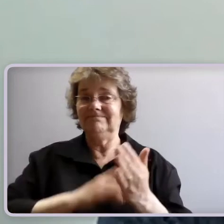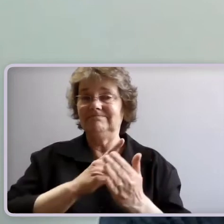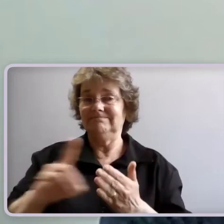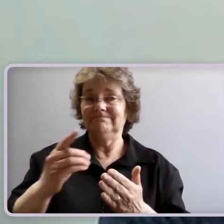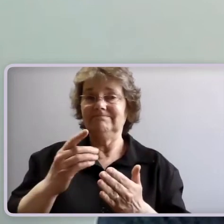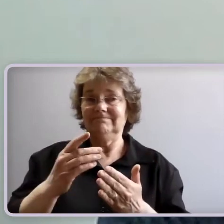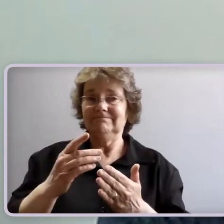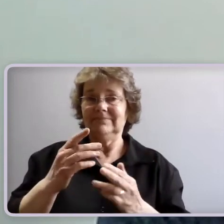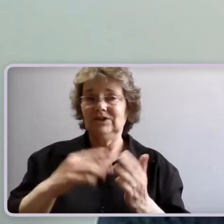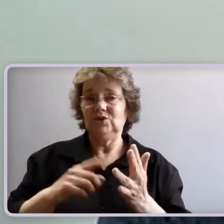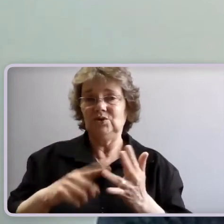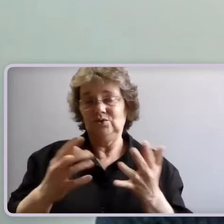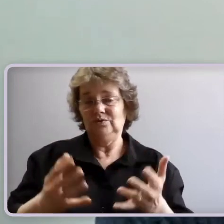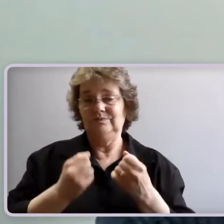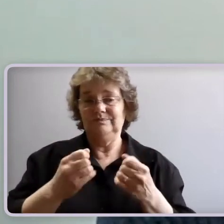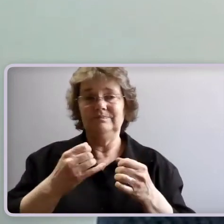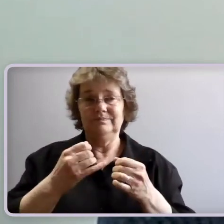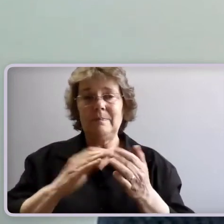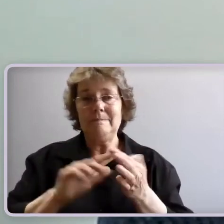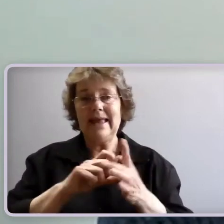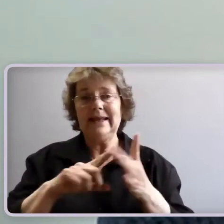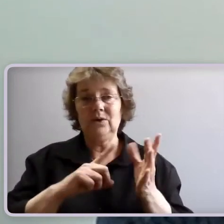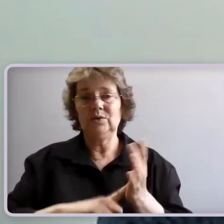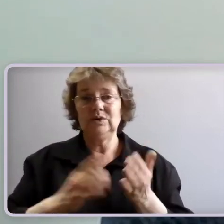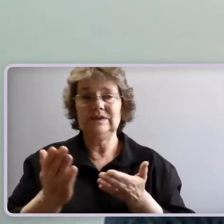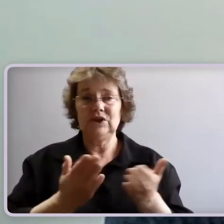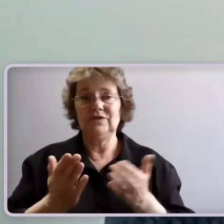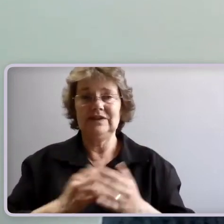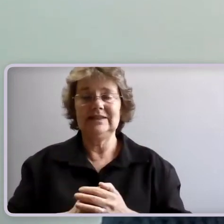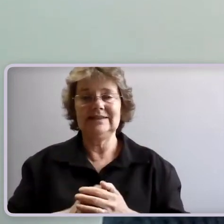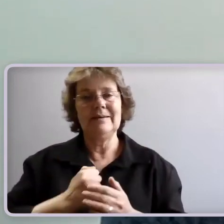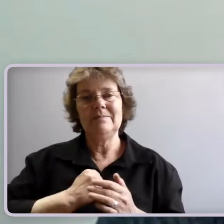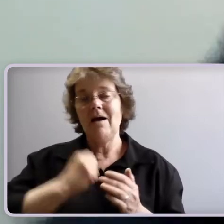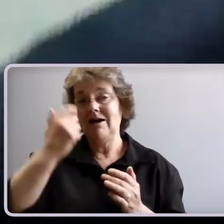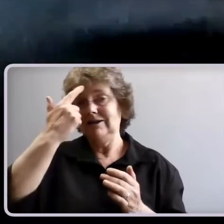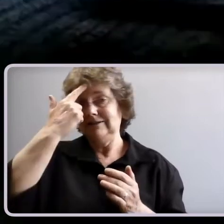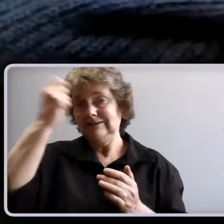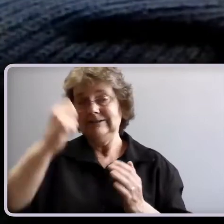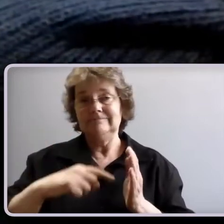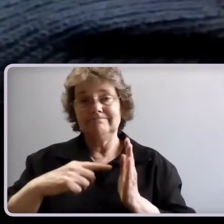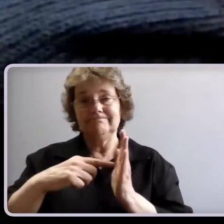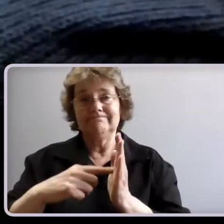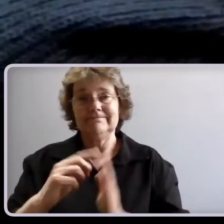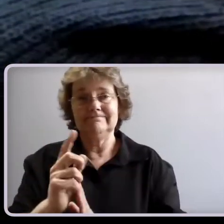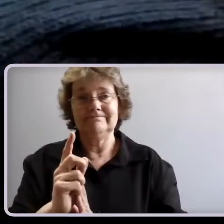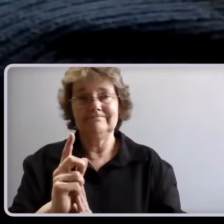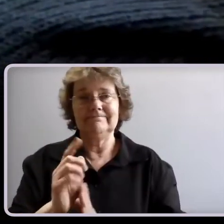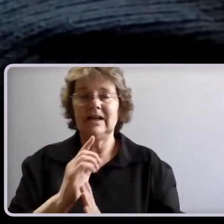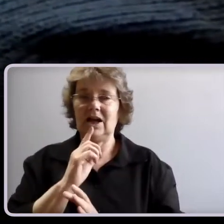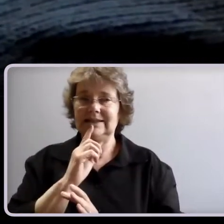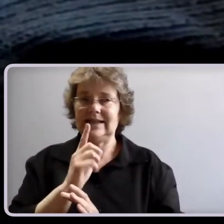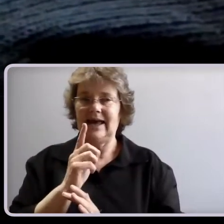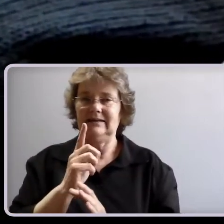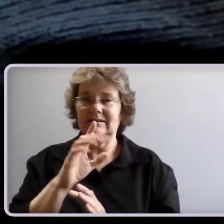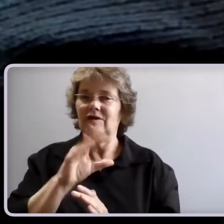I recommend? I'd say firstly, and this is from my experience with